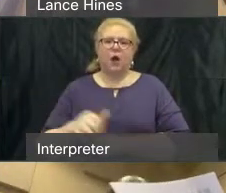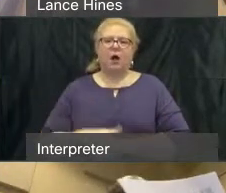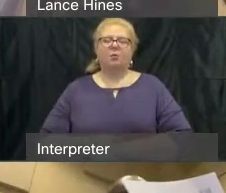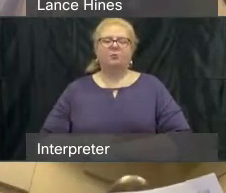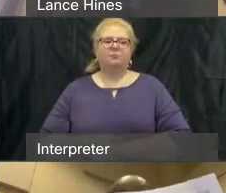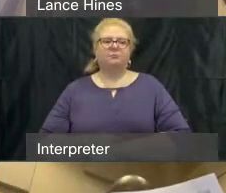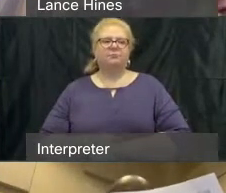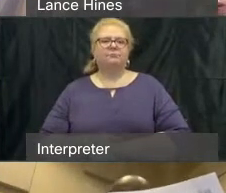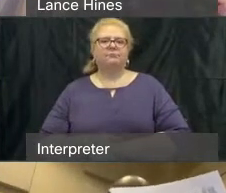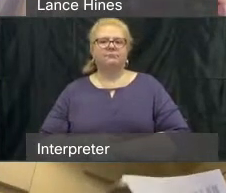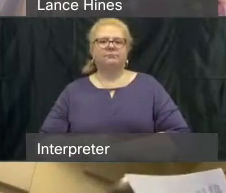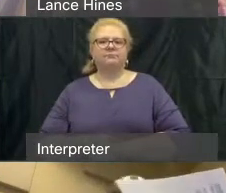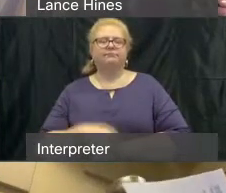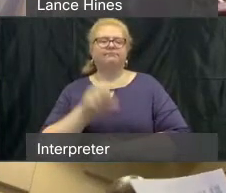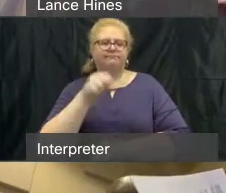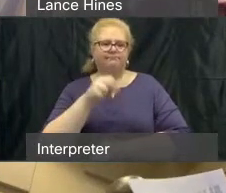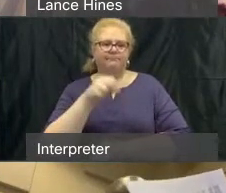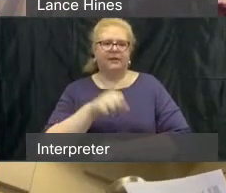Director Richardson.